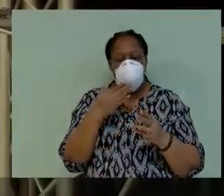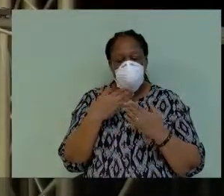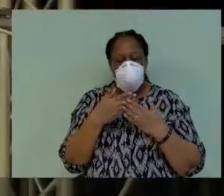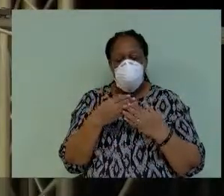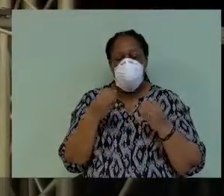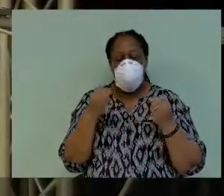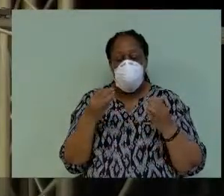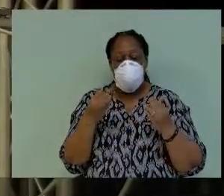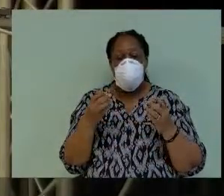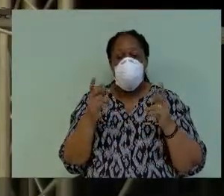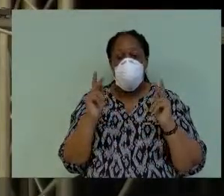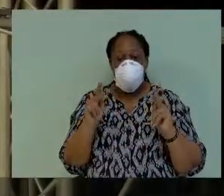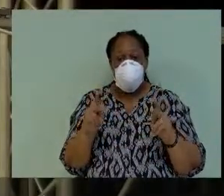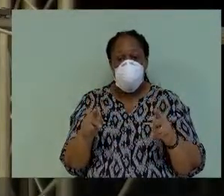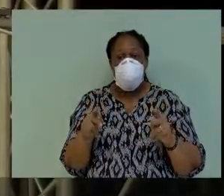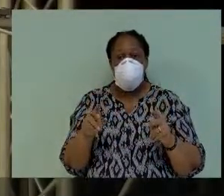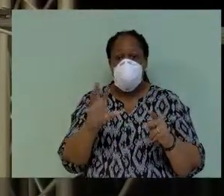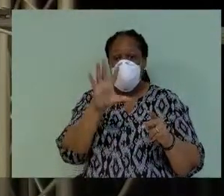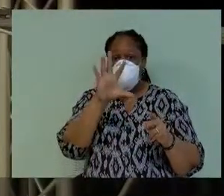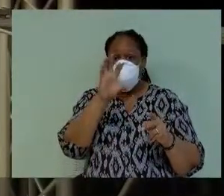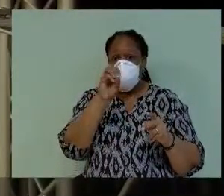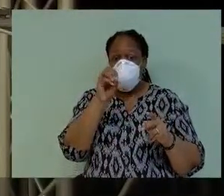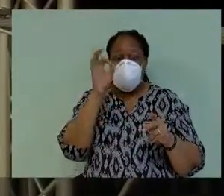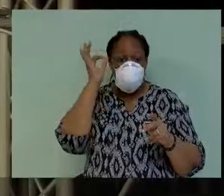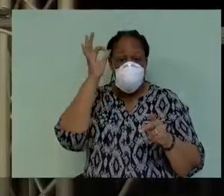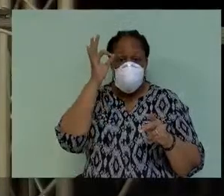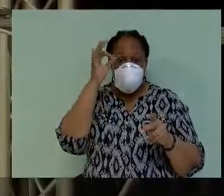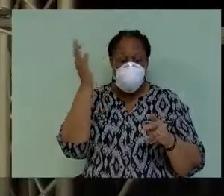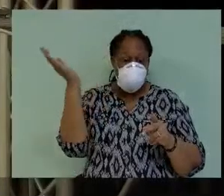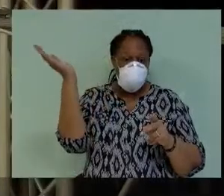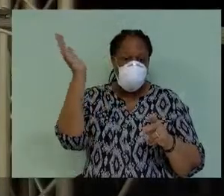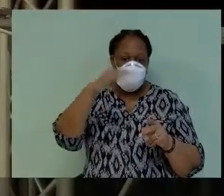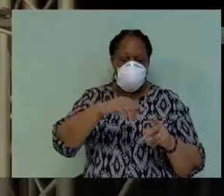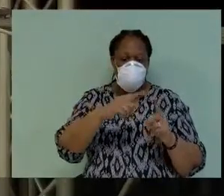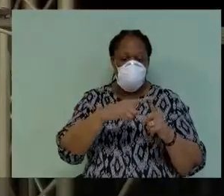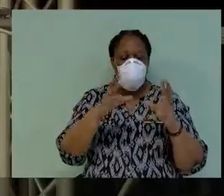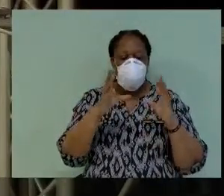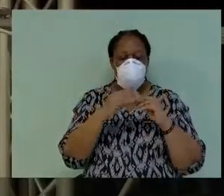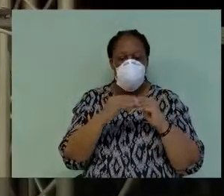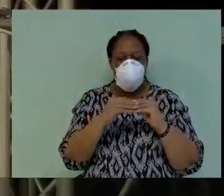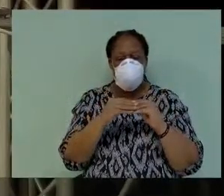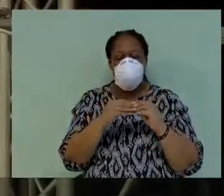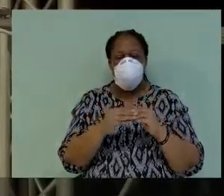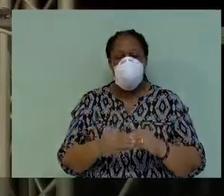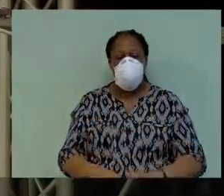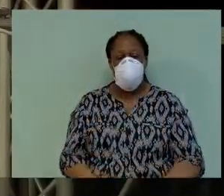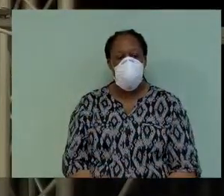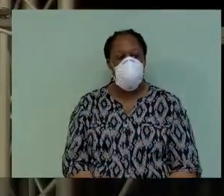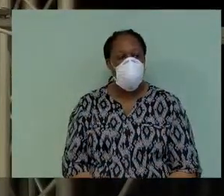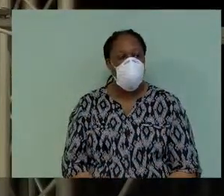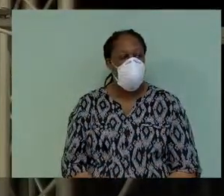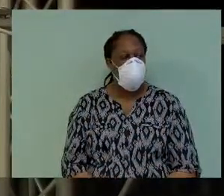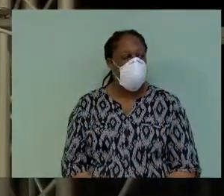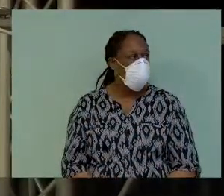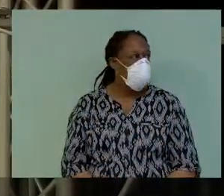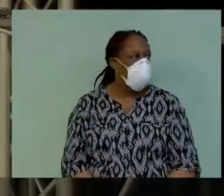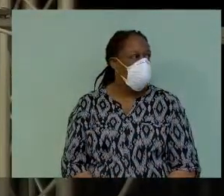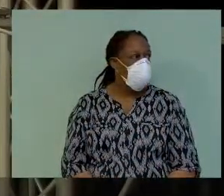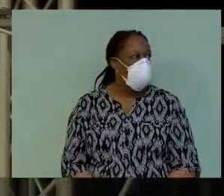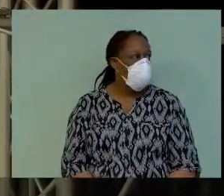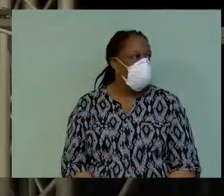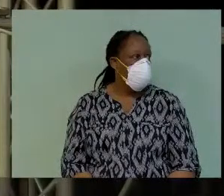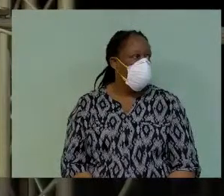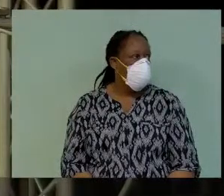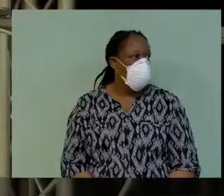I think I counted over 50 pastors we had present at the facility, and then we had a number